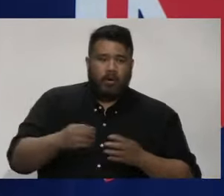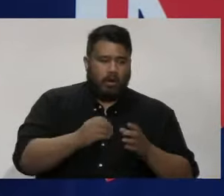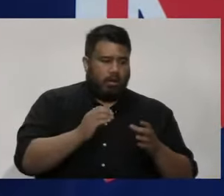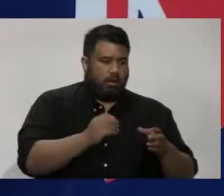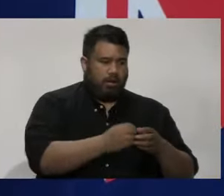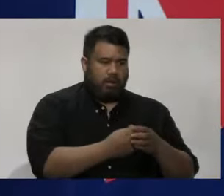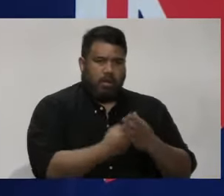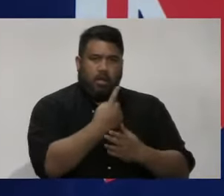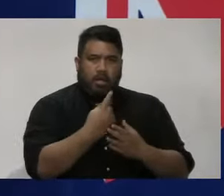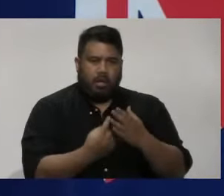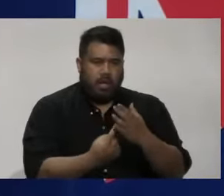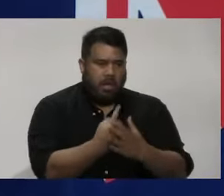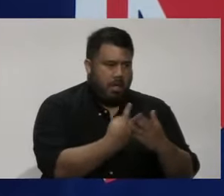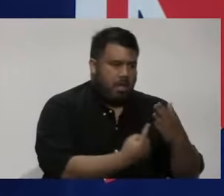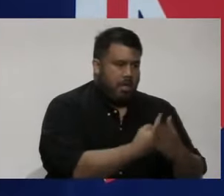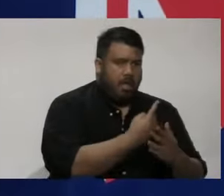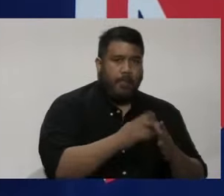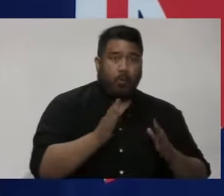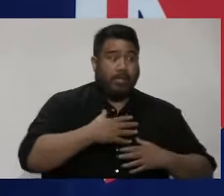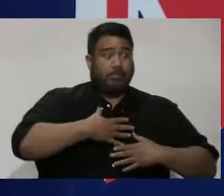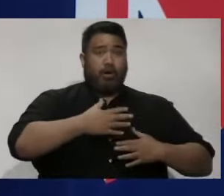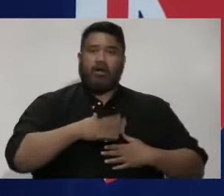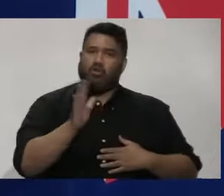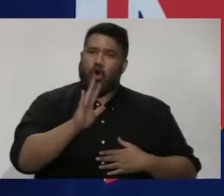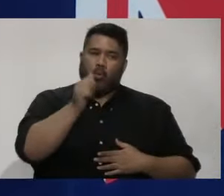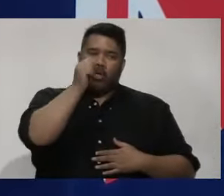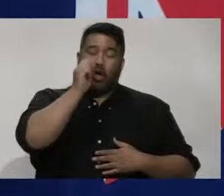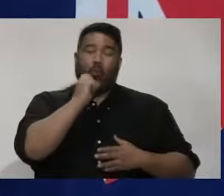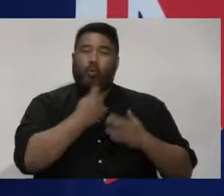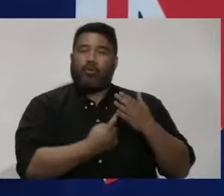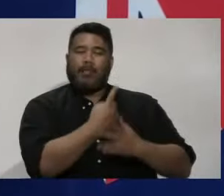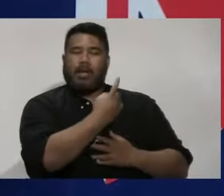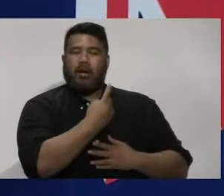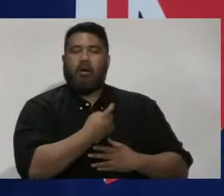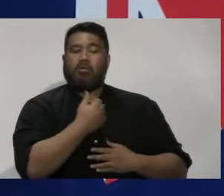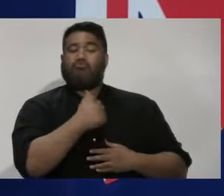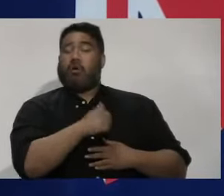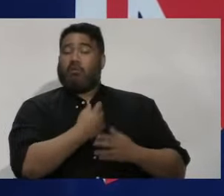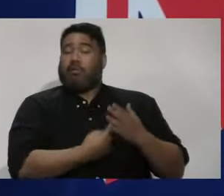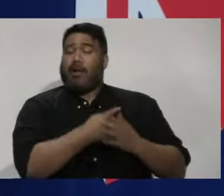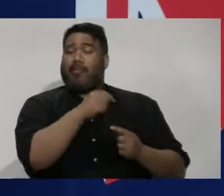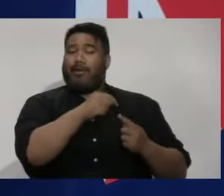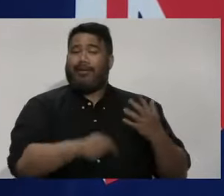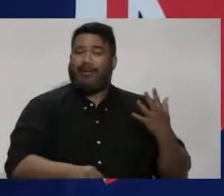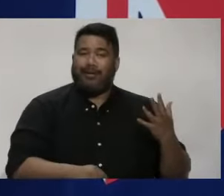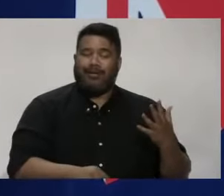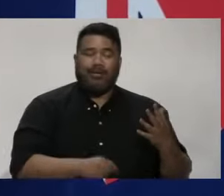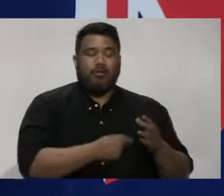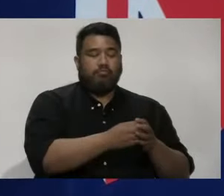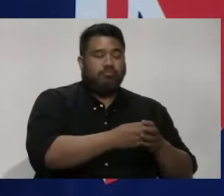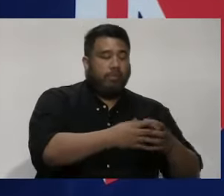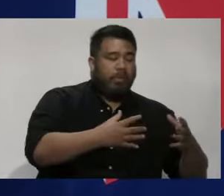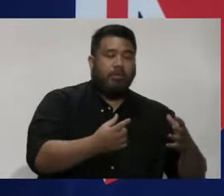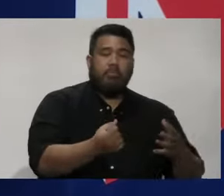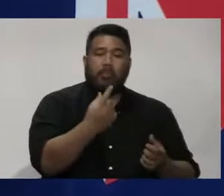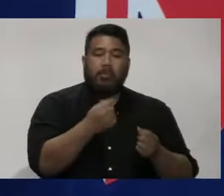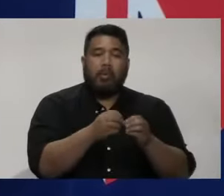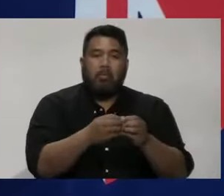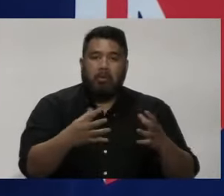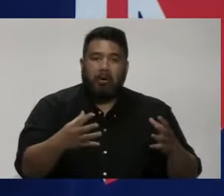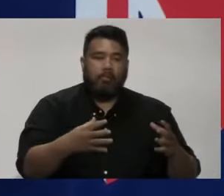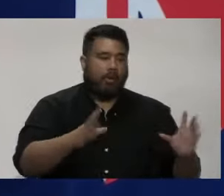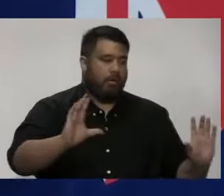expected. We've continued to be able to build links over time to the existing cases. But what we need to prepare ourselves for is, because this